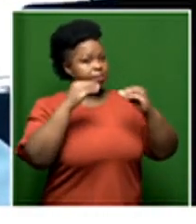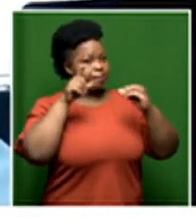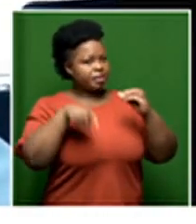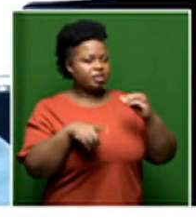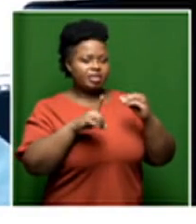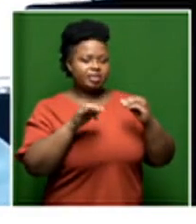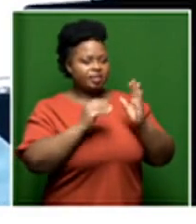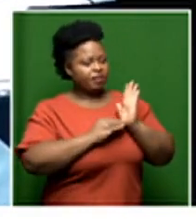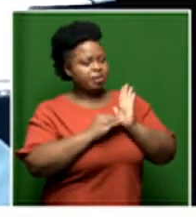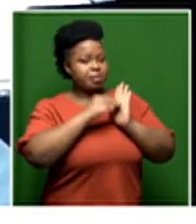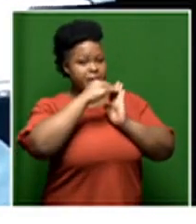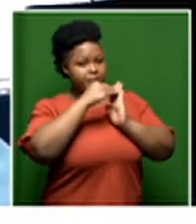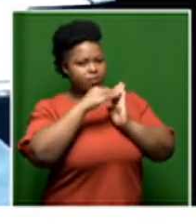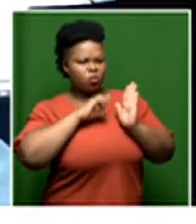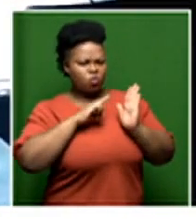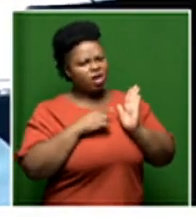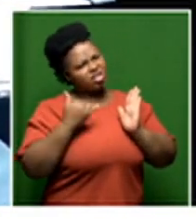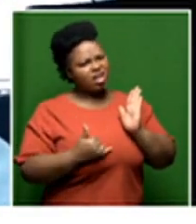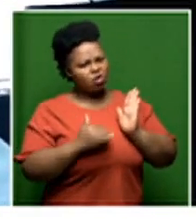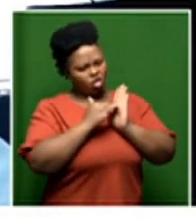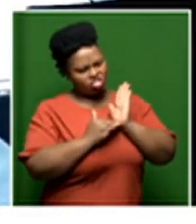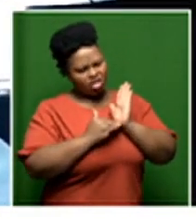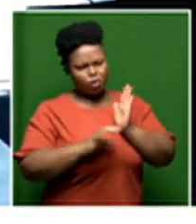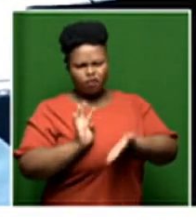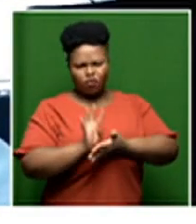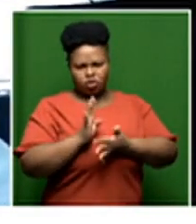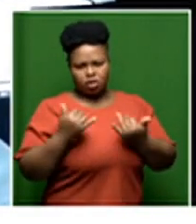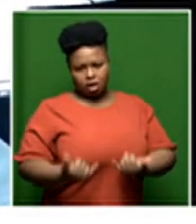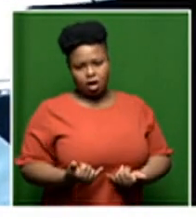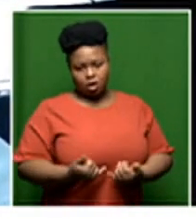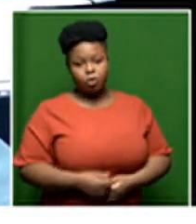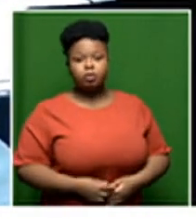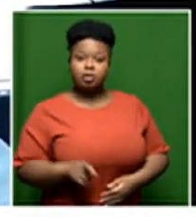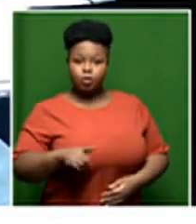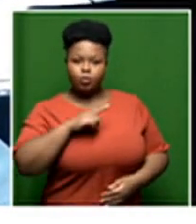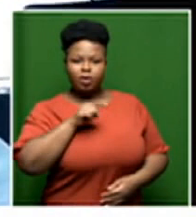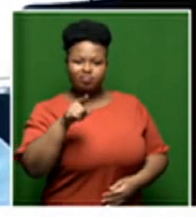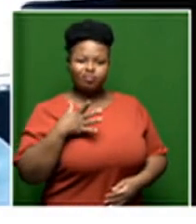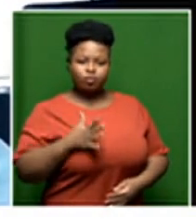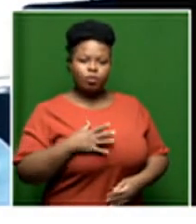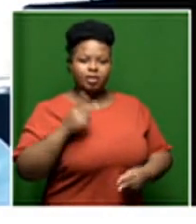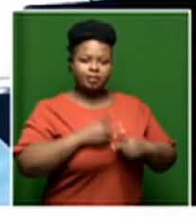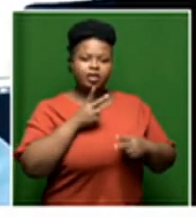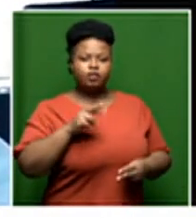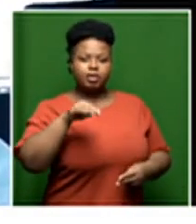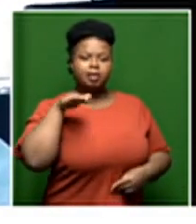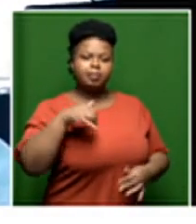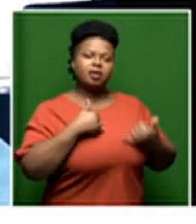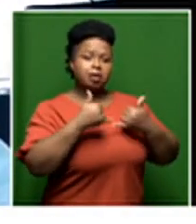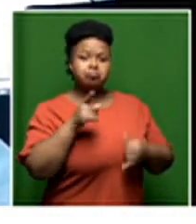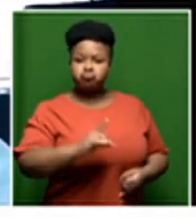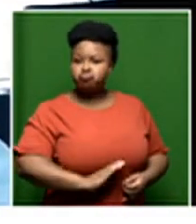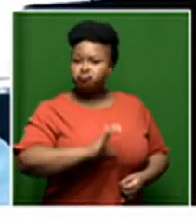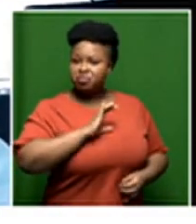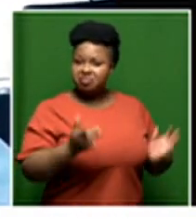the DSTV Premiership log. You guys are currently 14th on the log, and to make the final of the Nedbank Cup. How